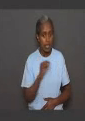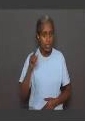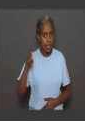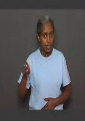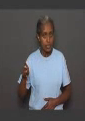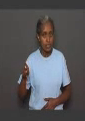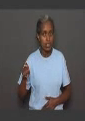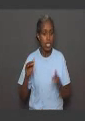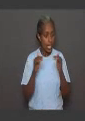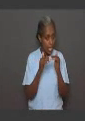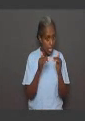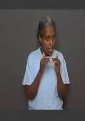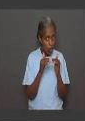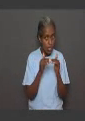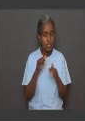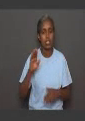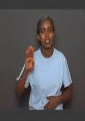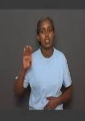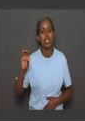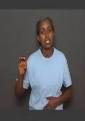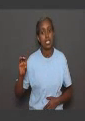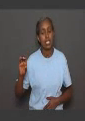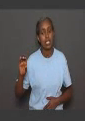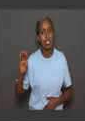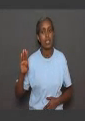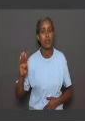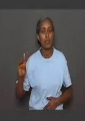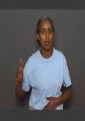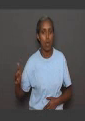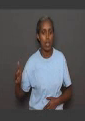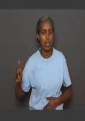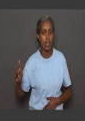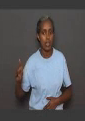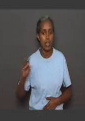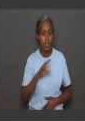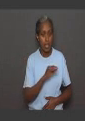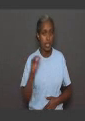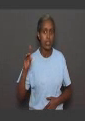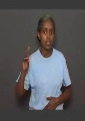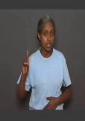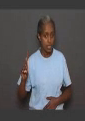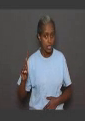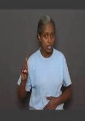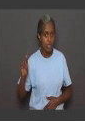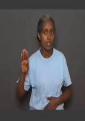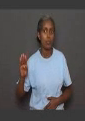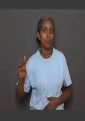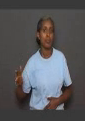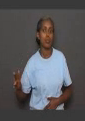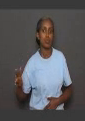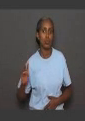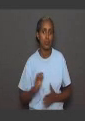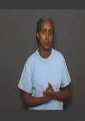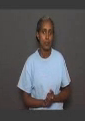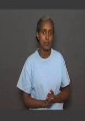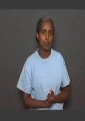x equals C, B1, and D, B2.